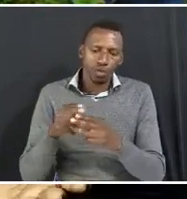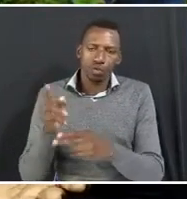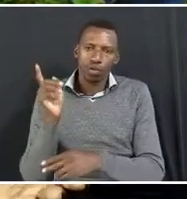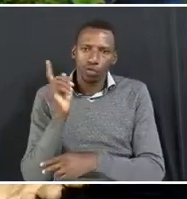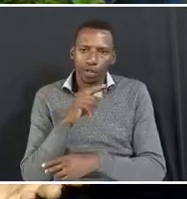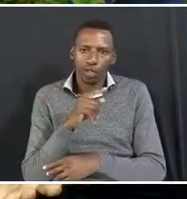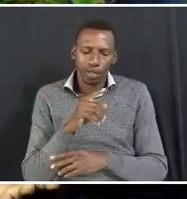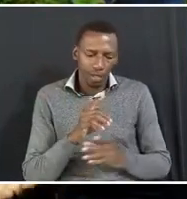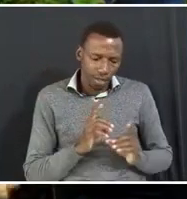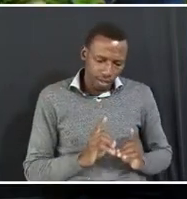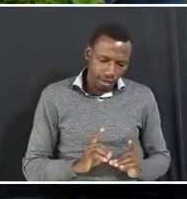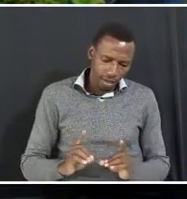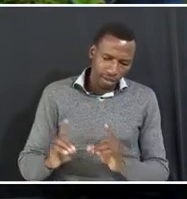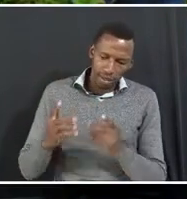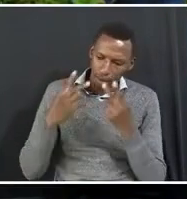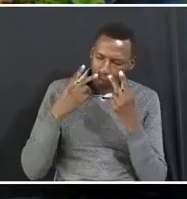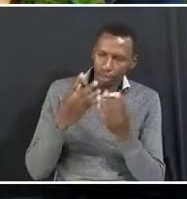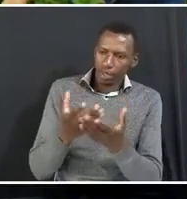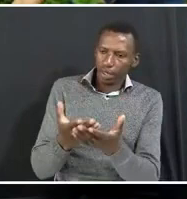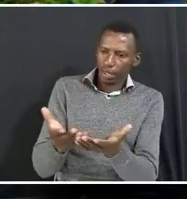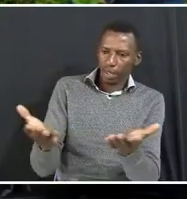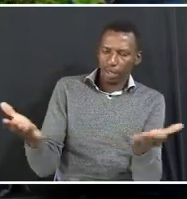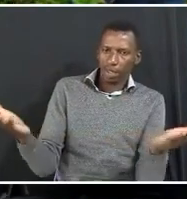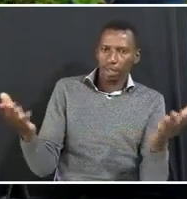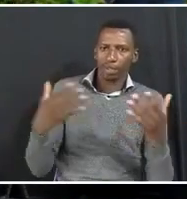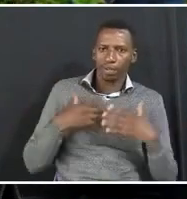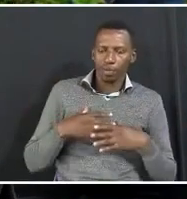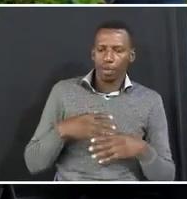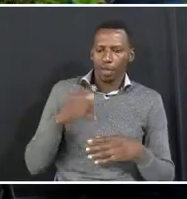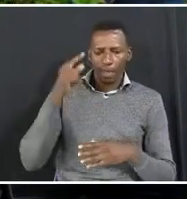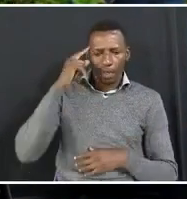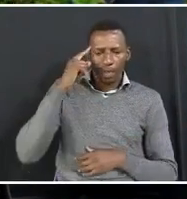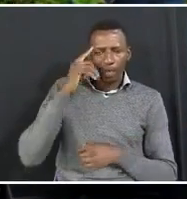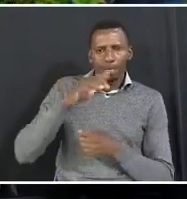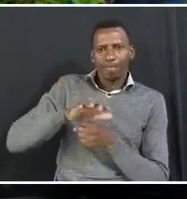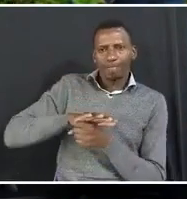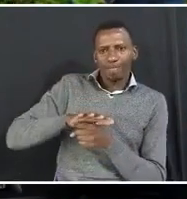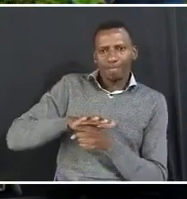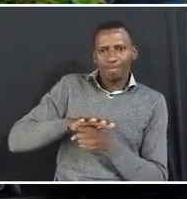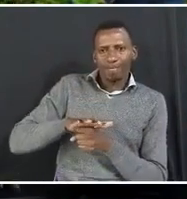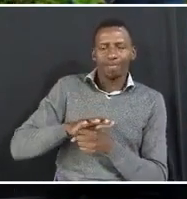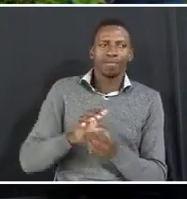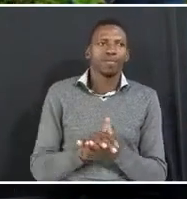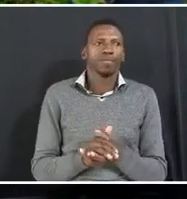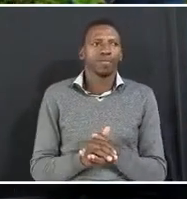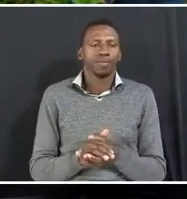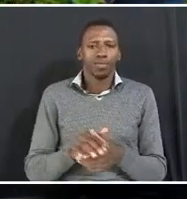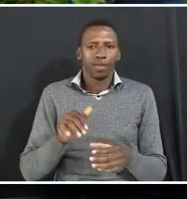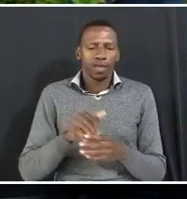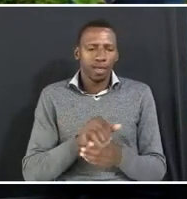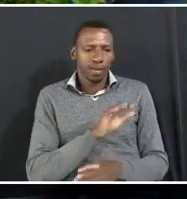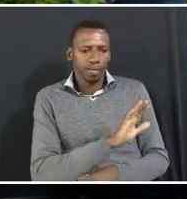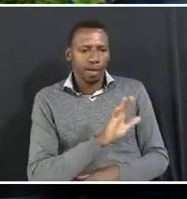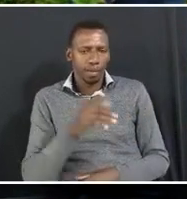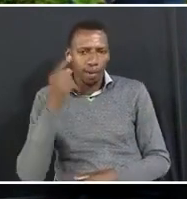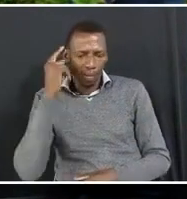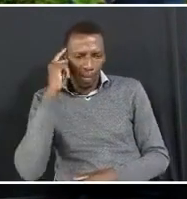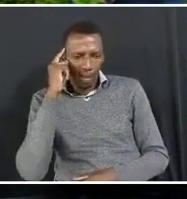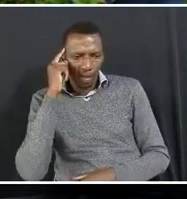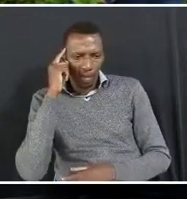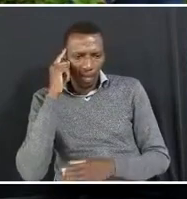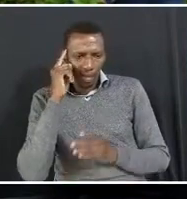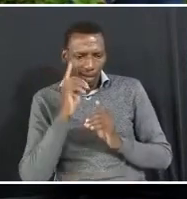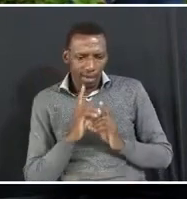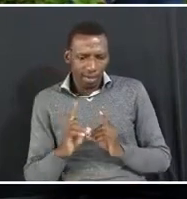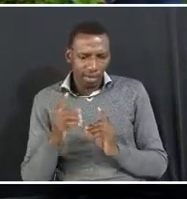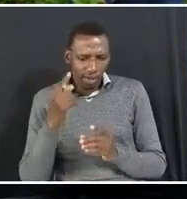and they saw them as being very many. And what they were, in their minds, they were saying, we